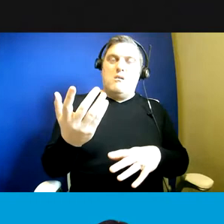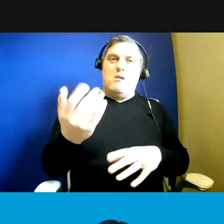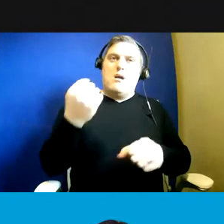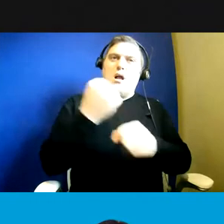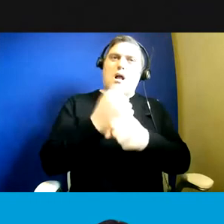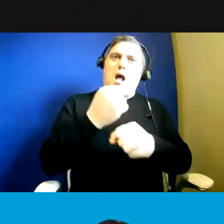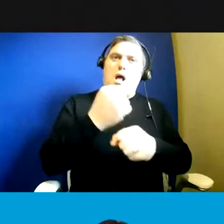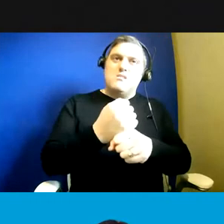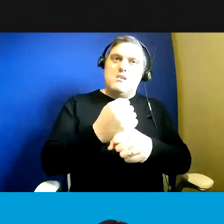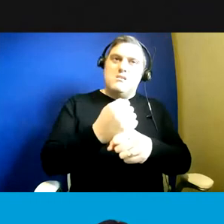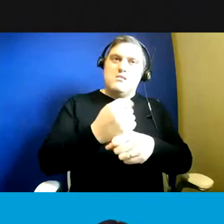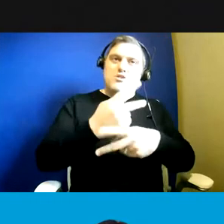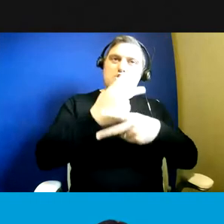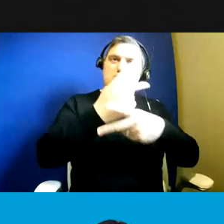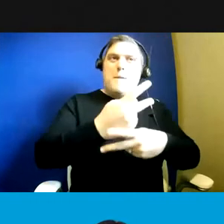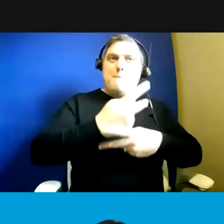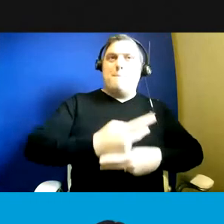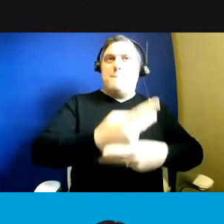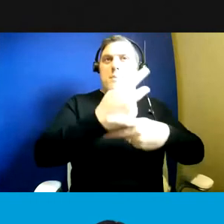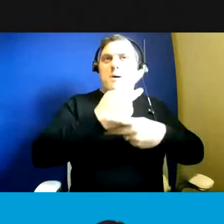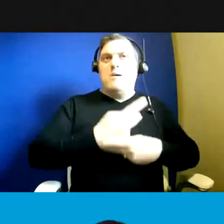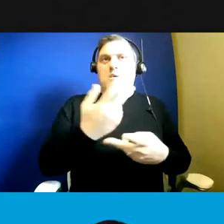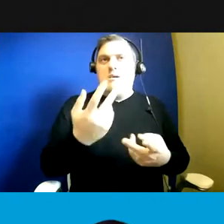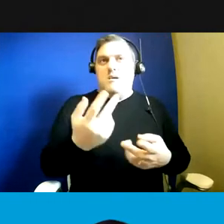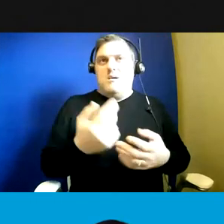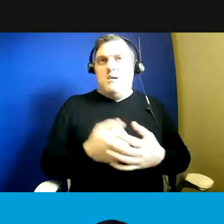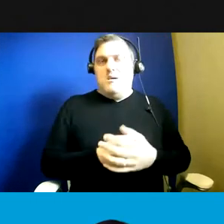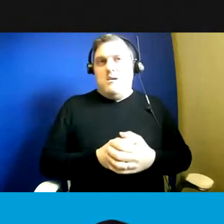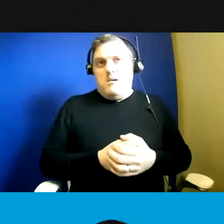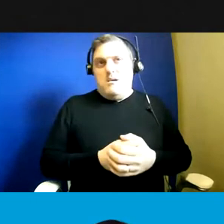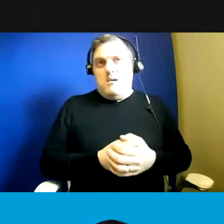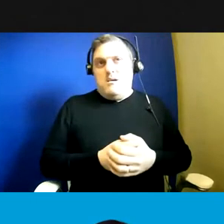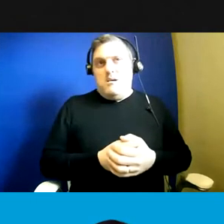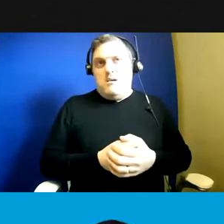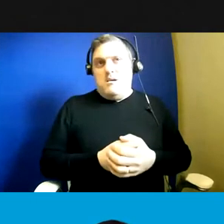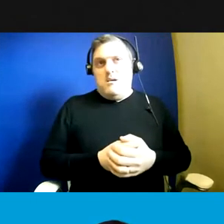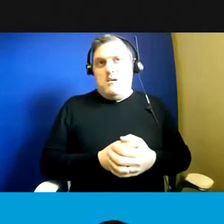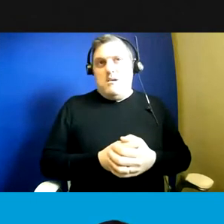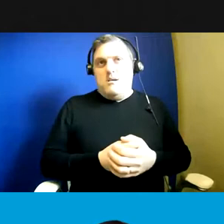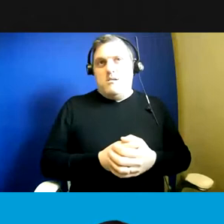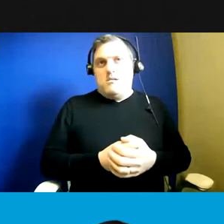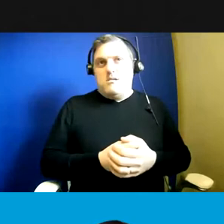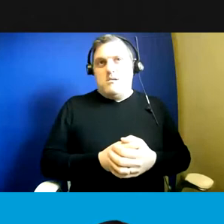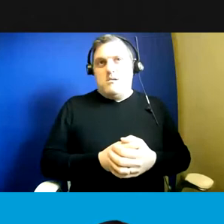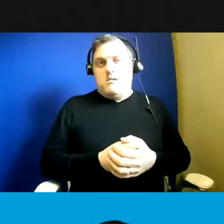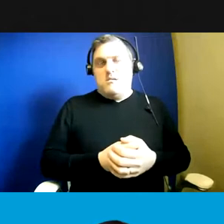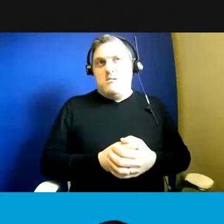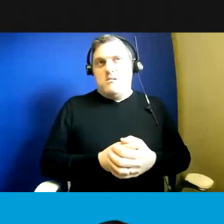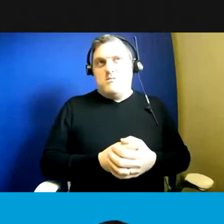for a considerable period of time. So if I were to digress